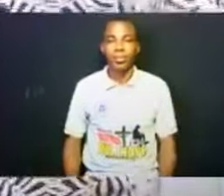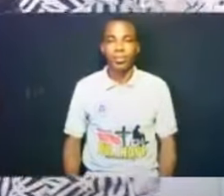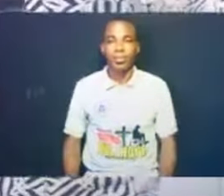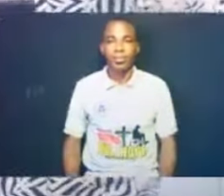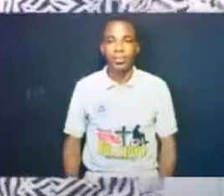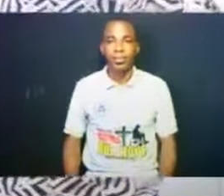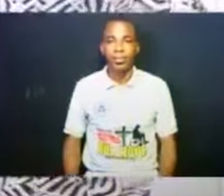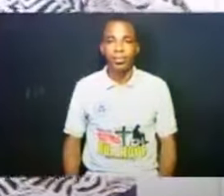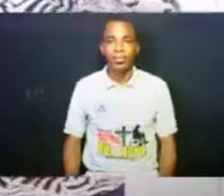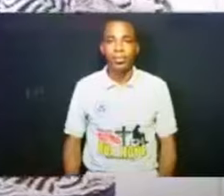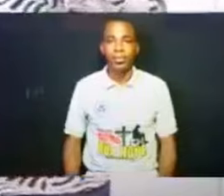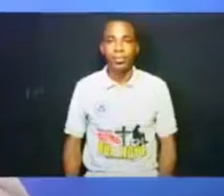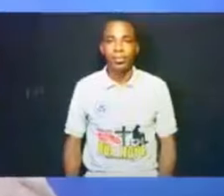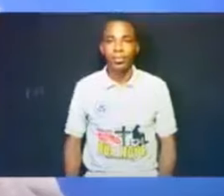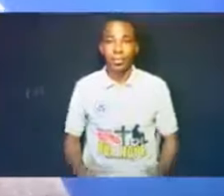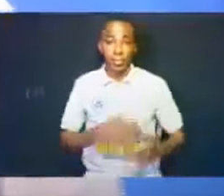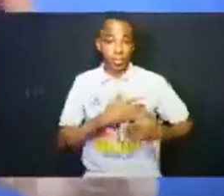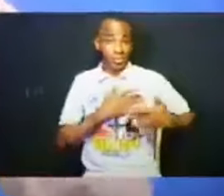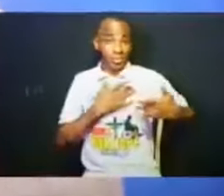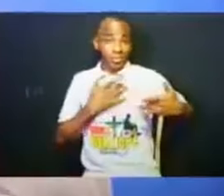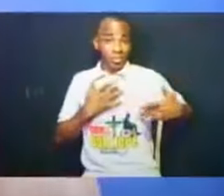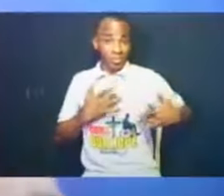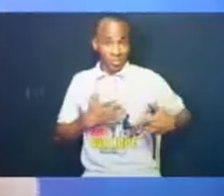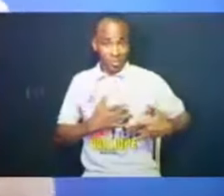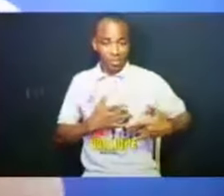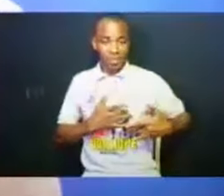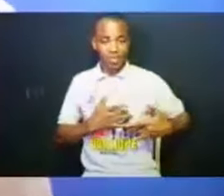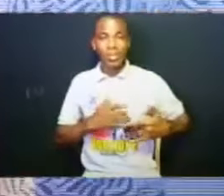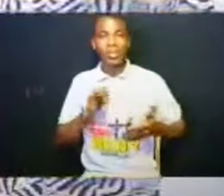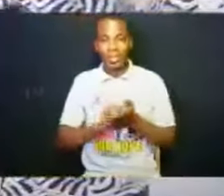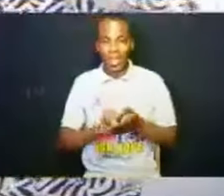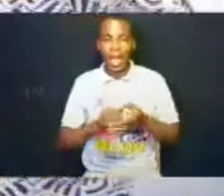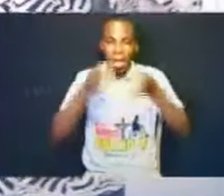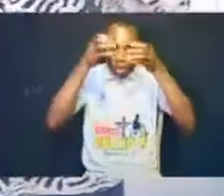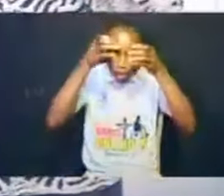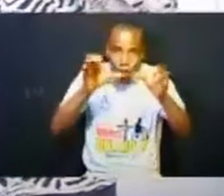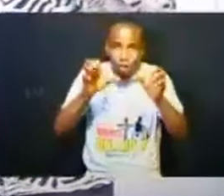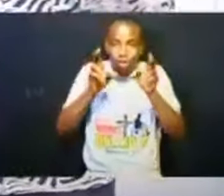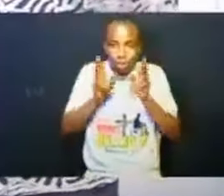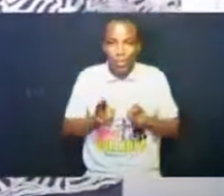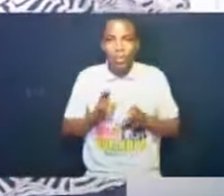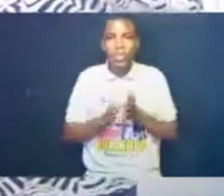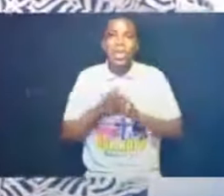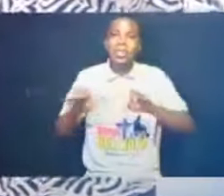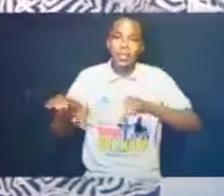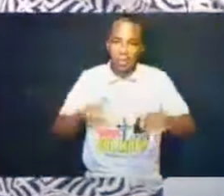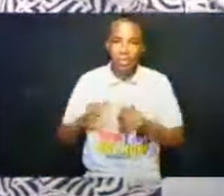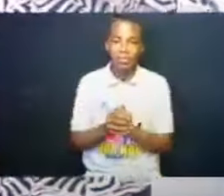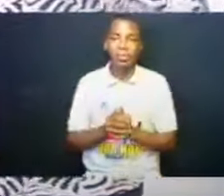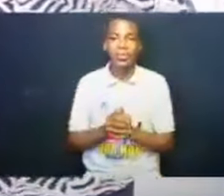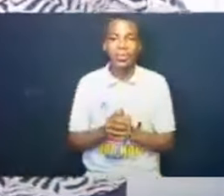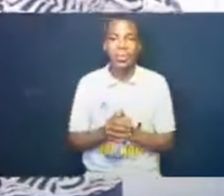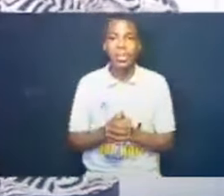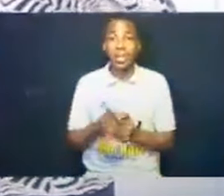the heart is the shaker and the mover. See, you are a good